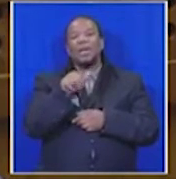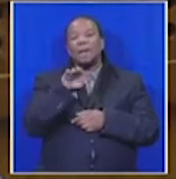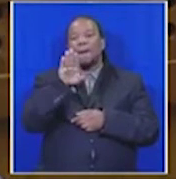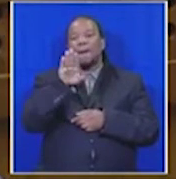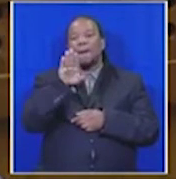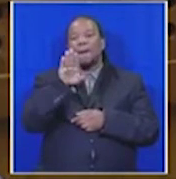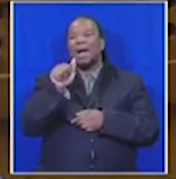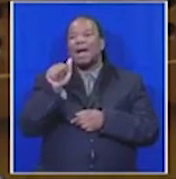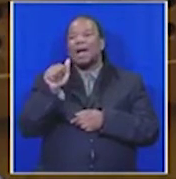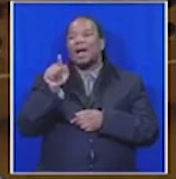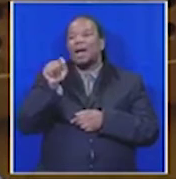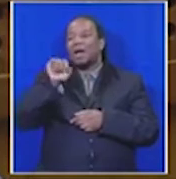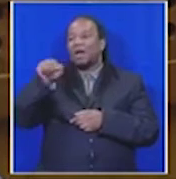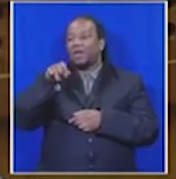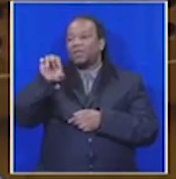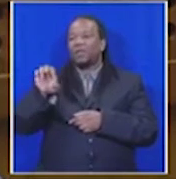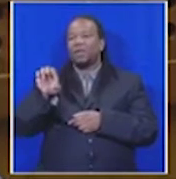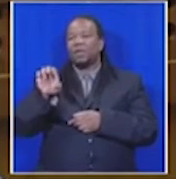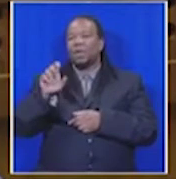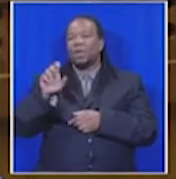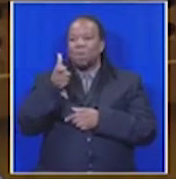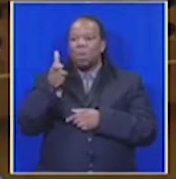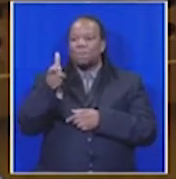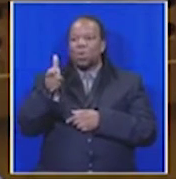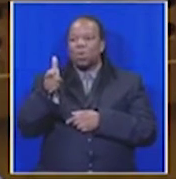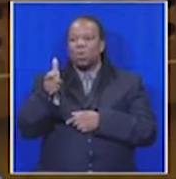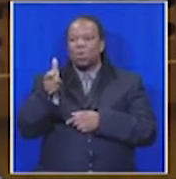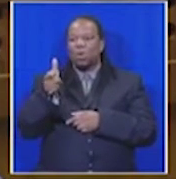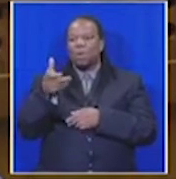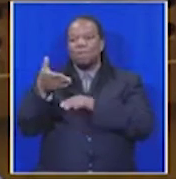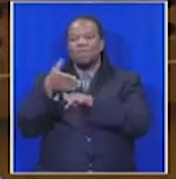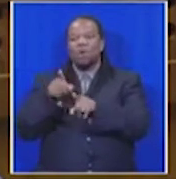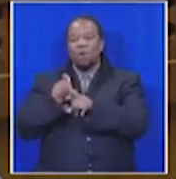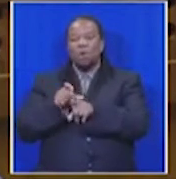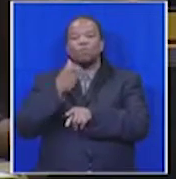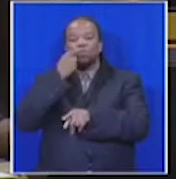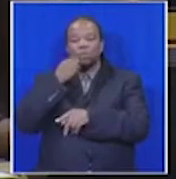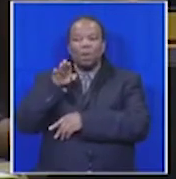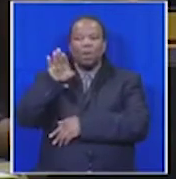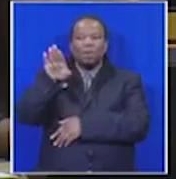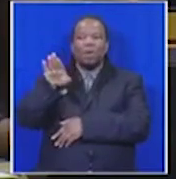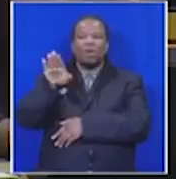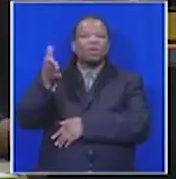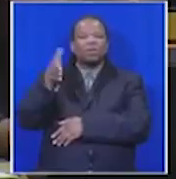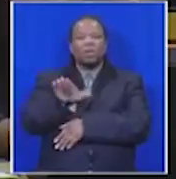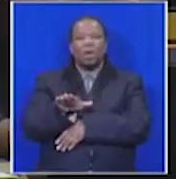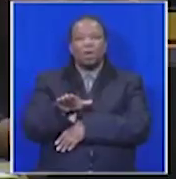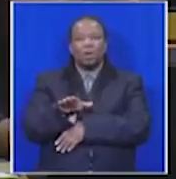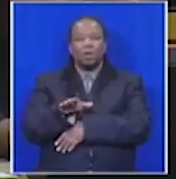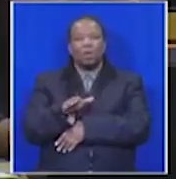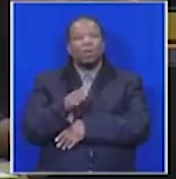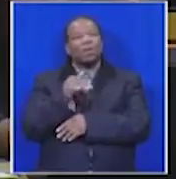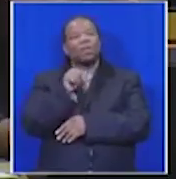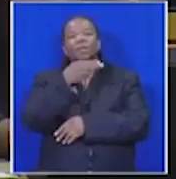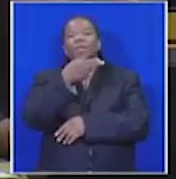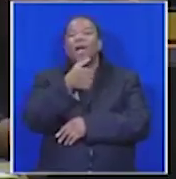ANC candidate before his swearing in at Katelopele municipality. His death forced a hung council,